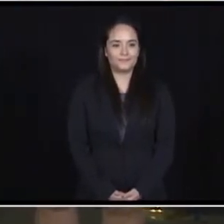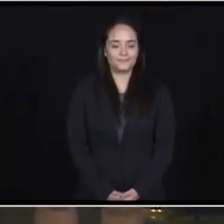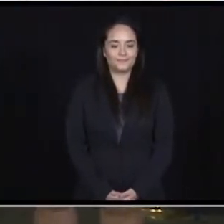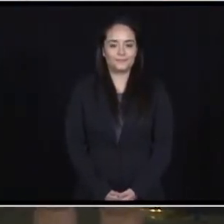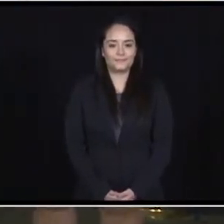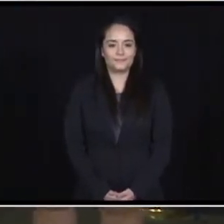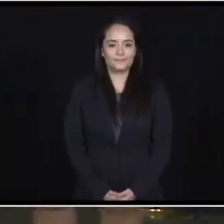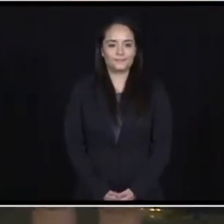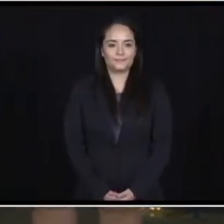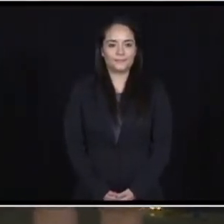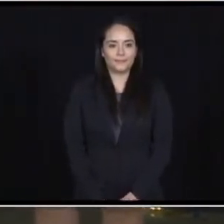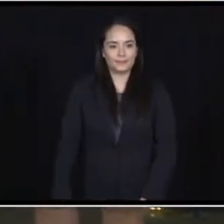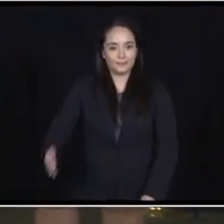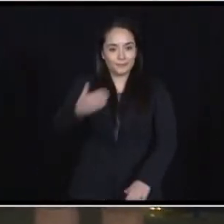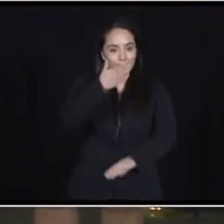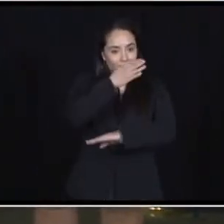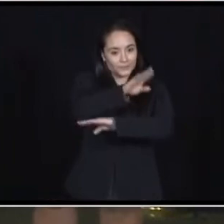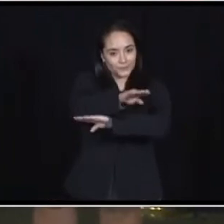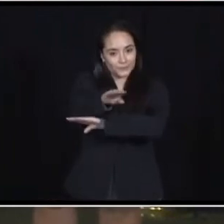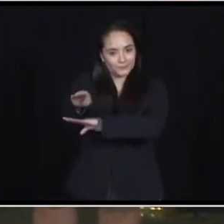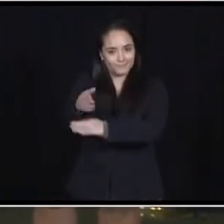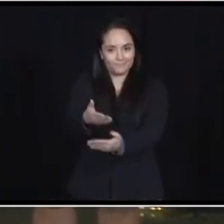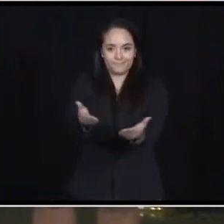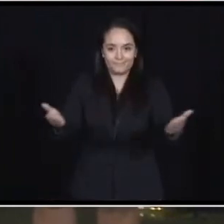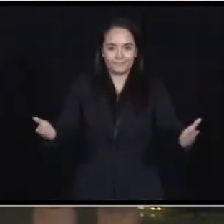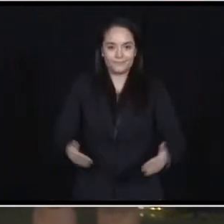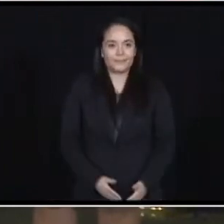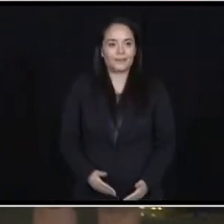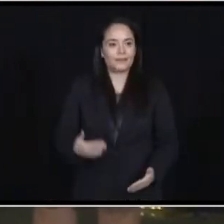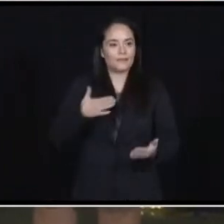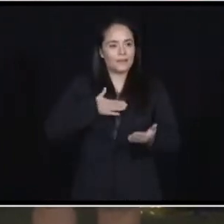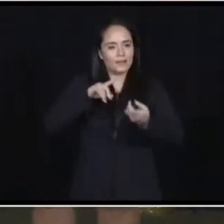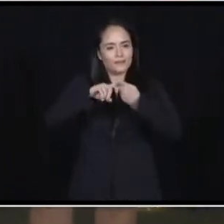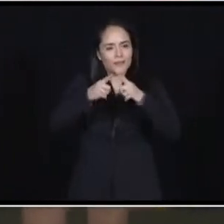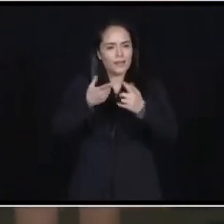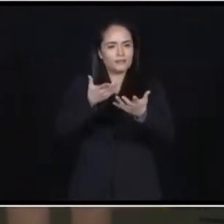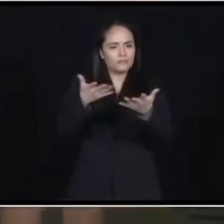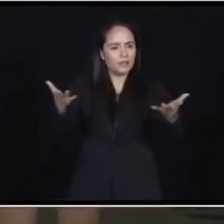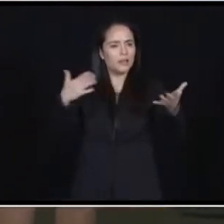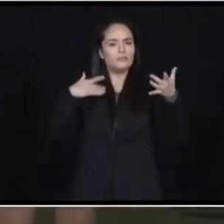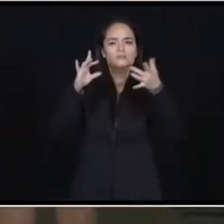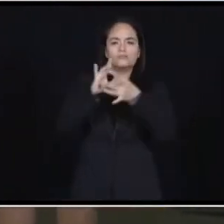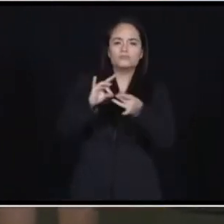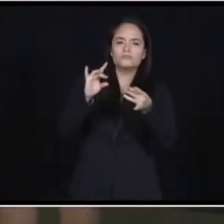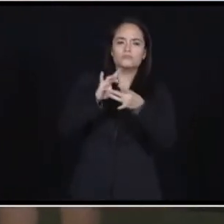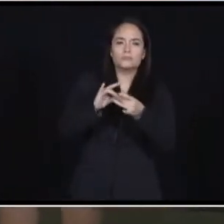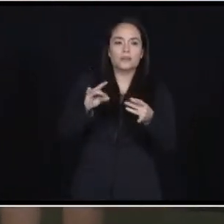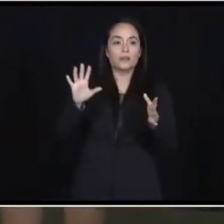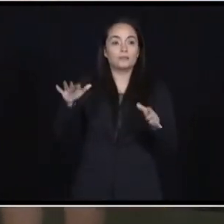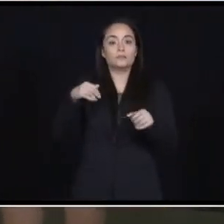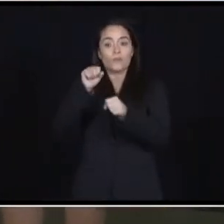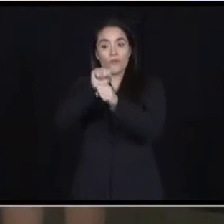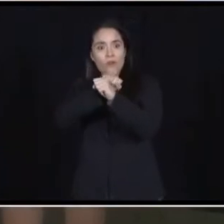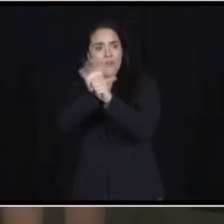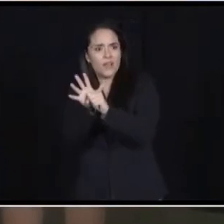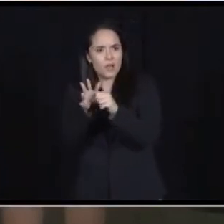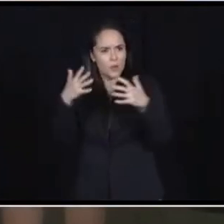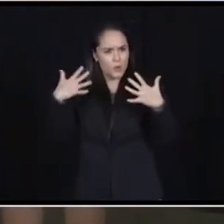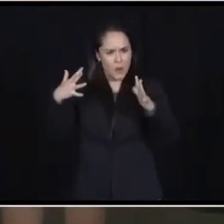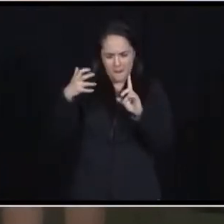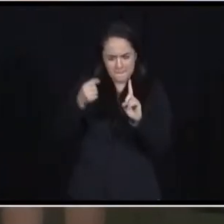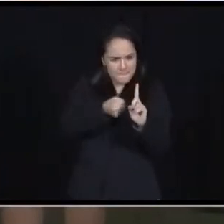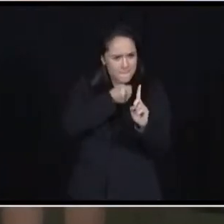Well, good afternoon. My friends, I've spoken before about how the crisis has taken a toll. It has taken a toll